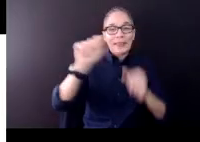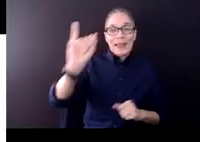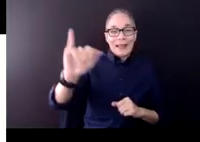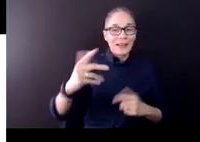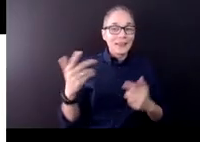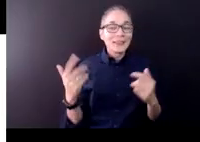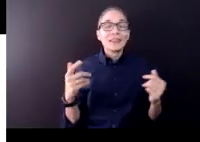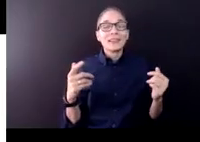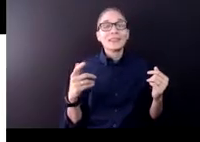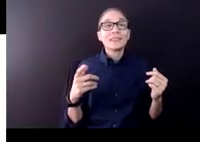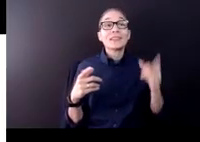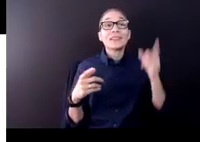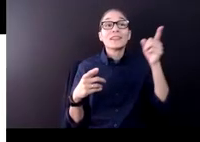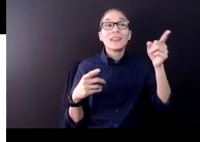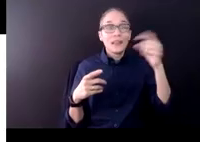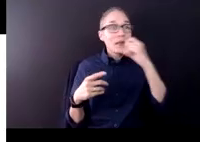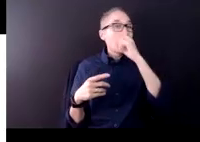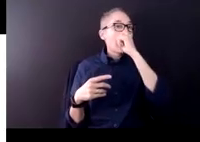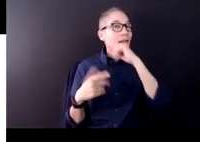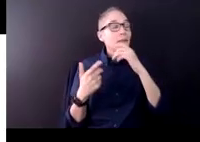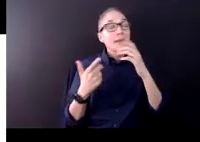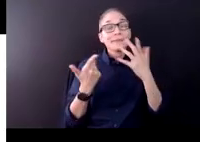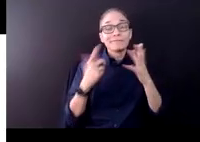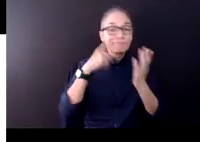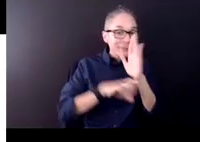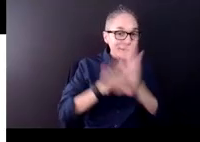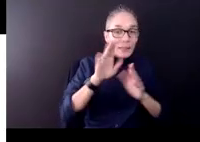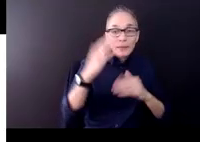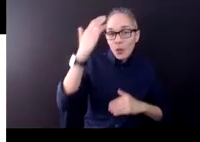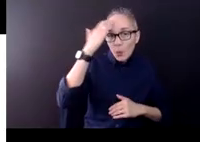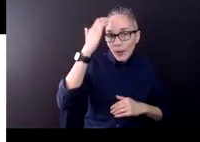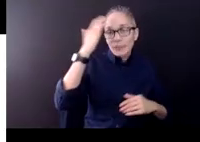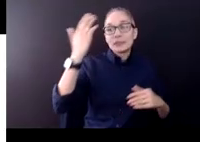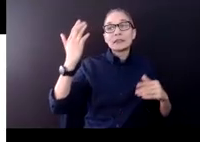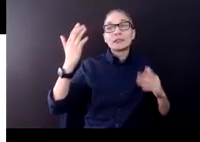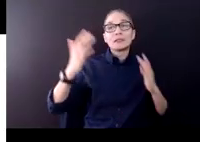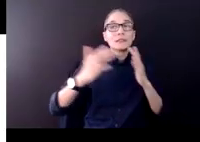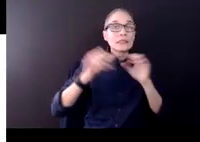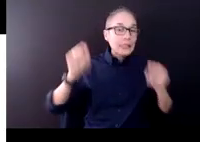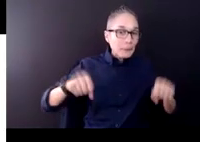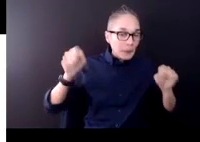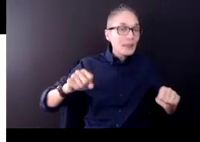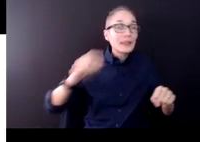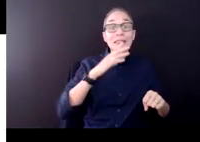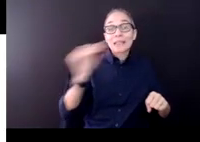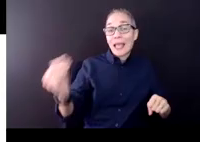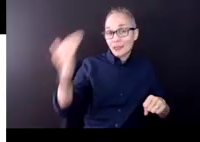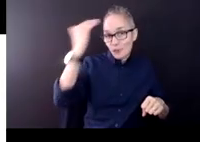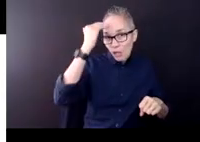And this is developing awareness, capabilities, and knowledge pertaining to AI literacy.